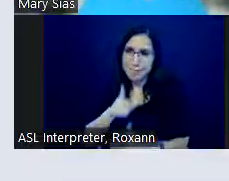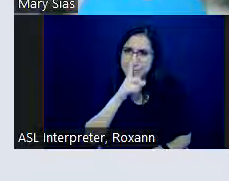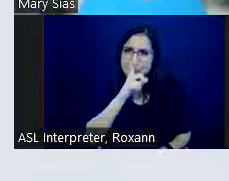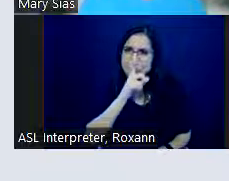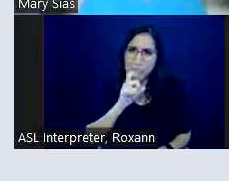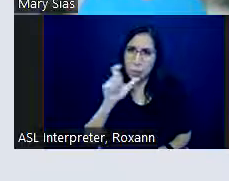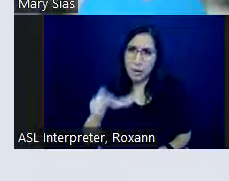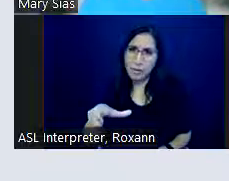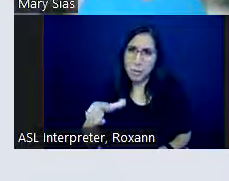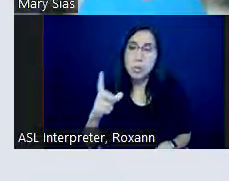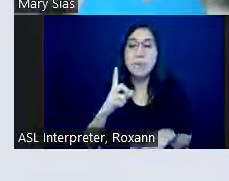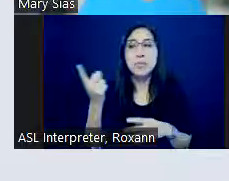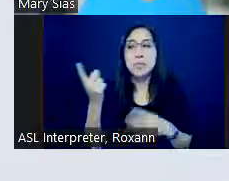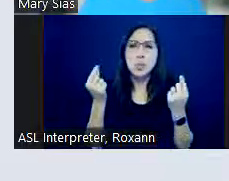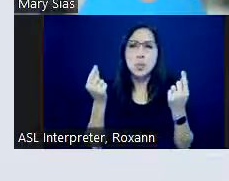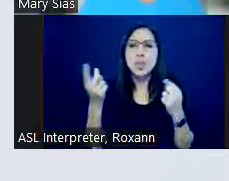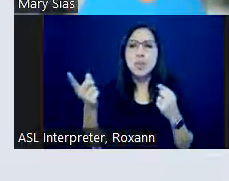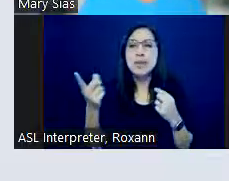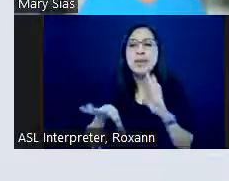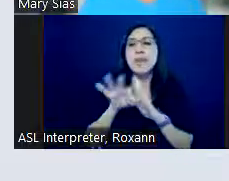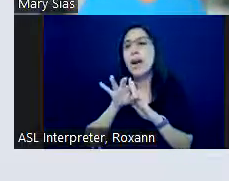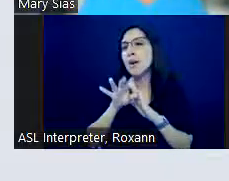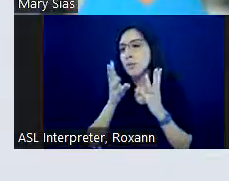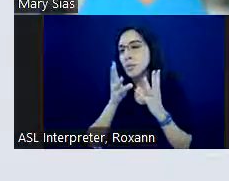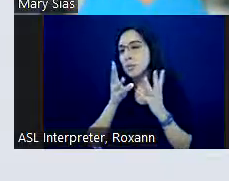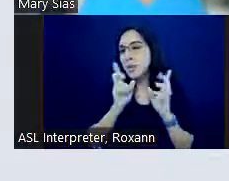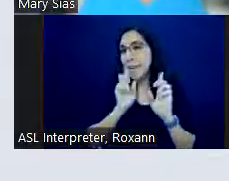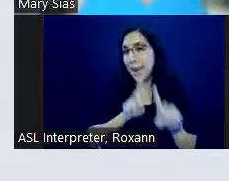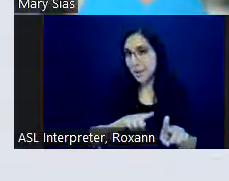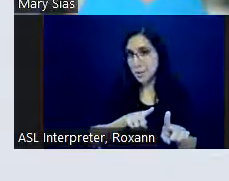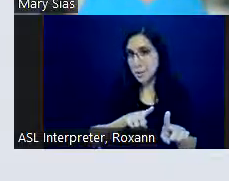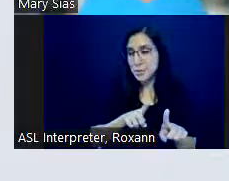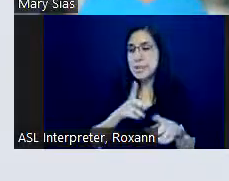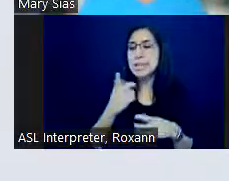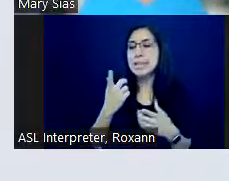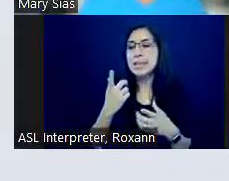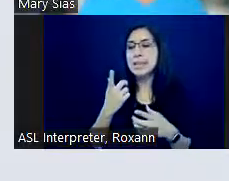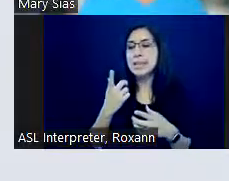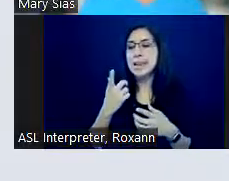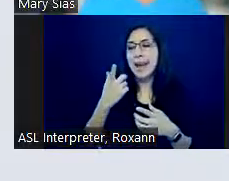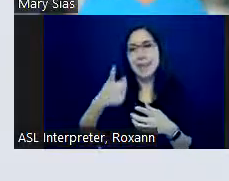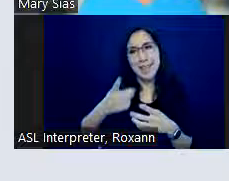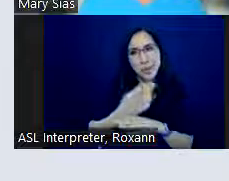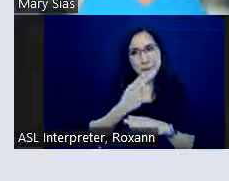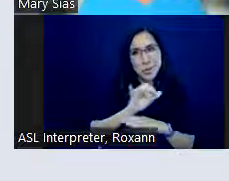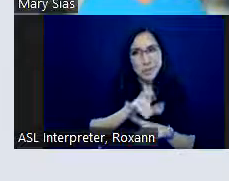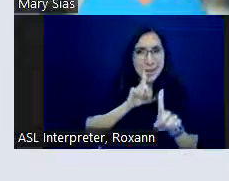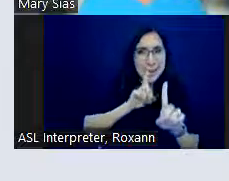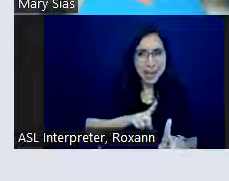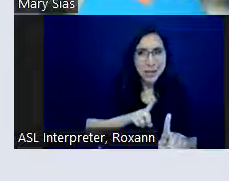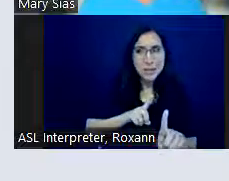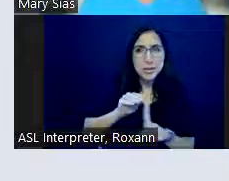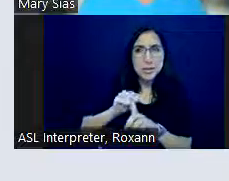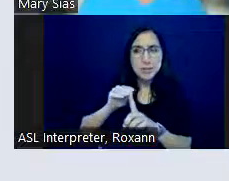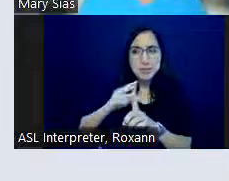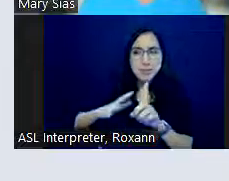to. What they did was they found a solution and they worked around it with minimal cost. Some